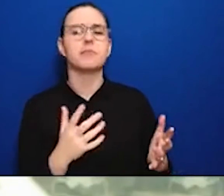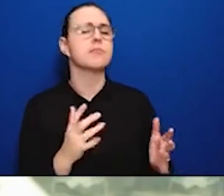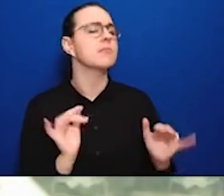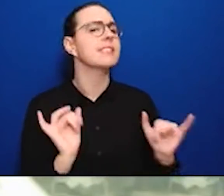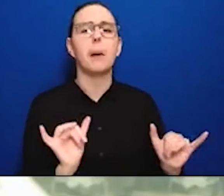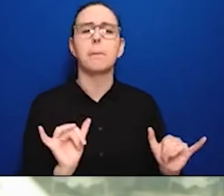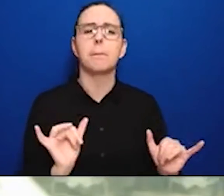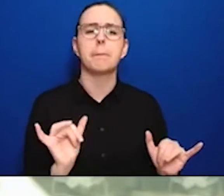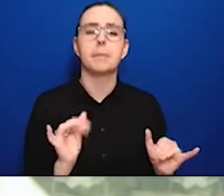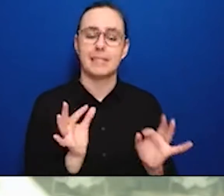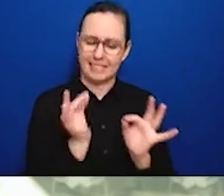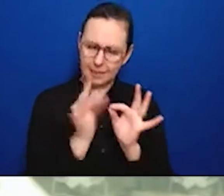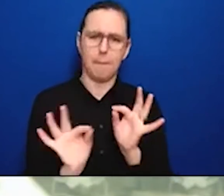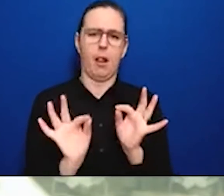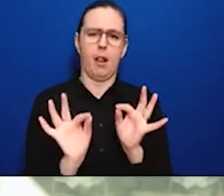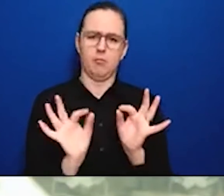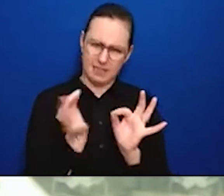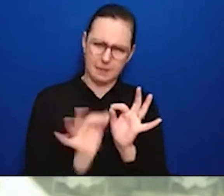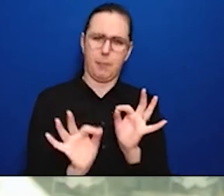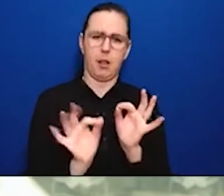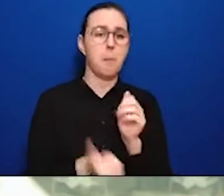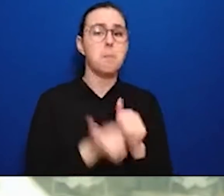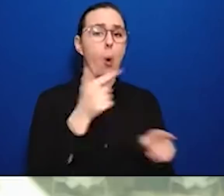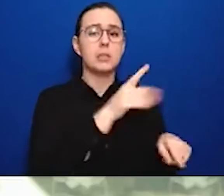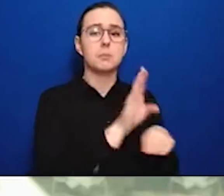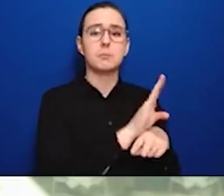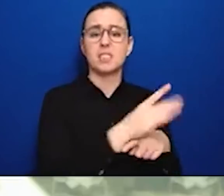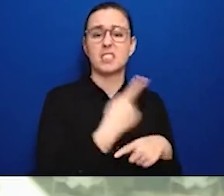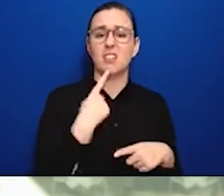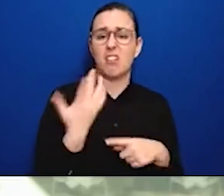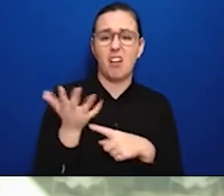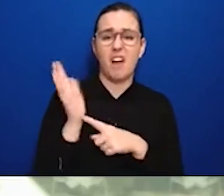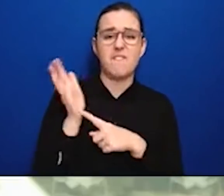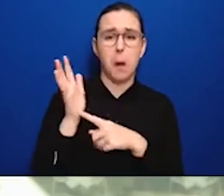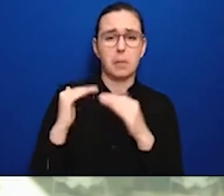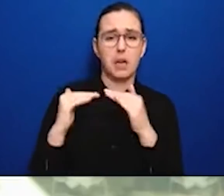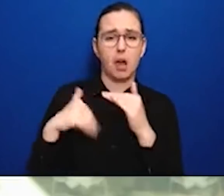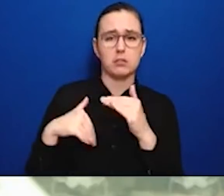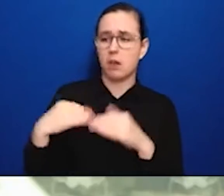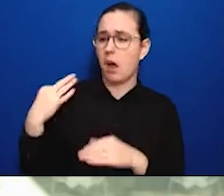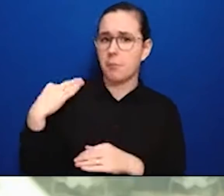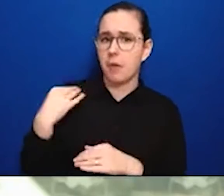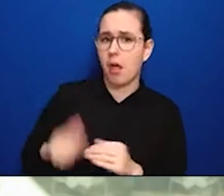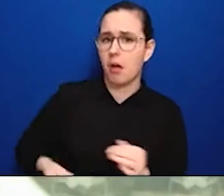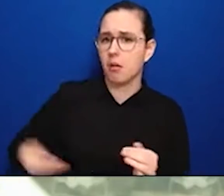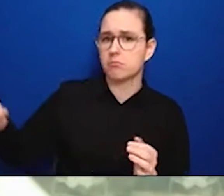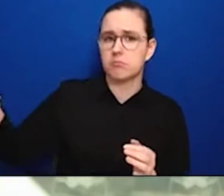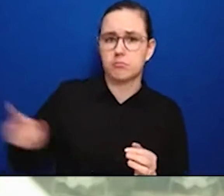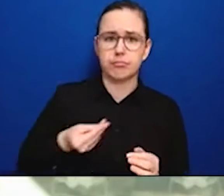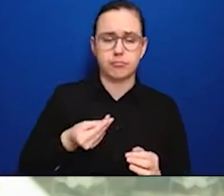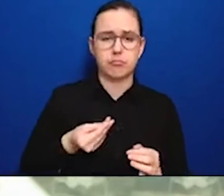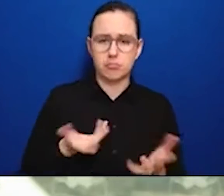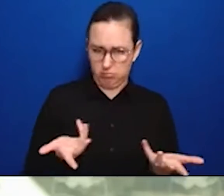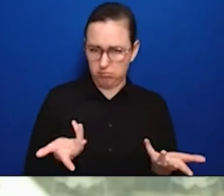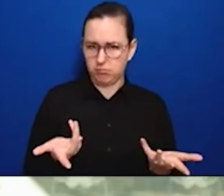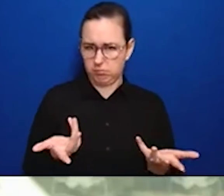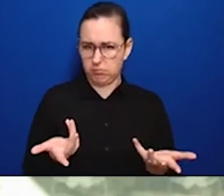most businesses told us that it took less than 5 minutes for them to apply, and we're going to keep the same criteria for this